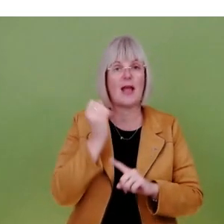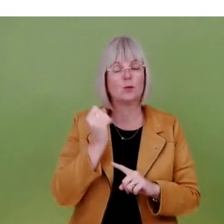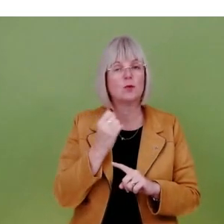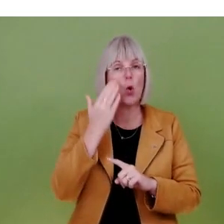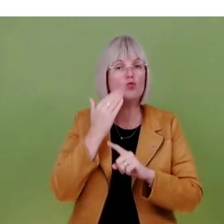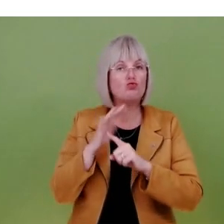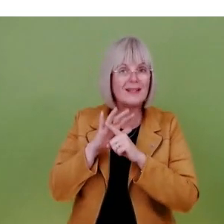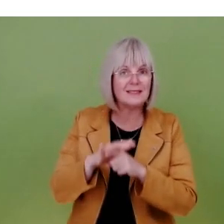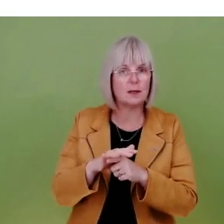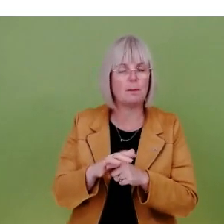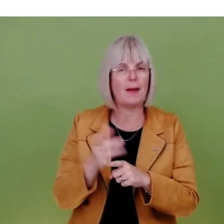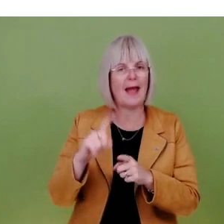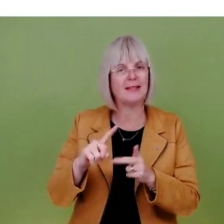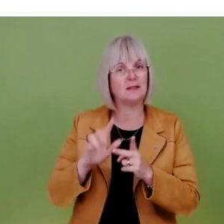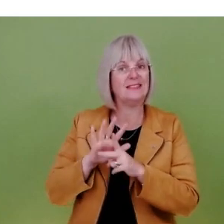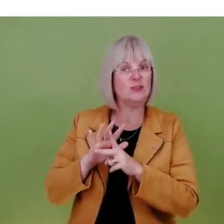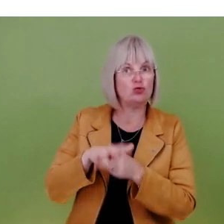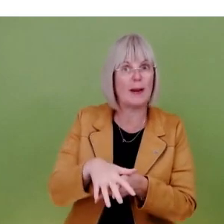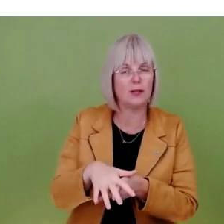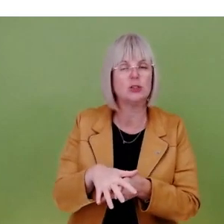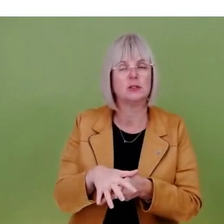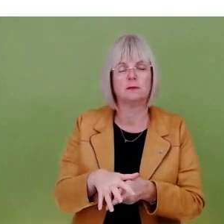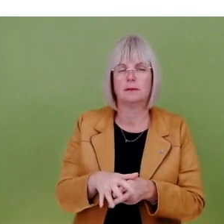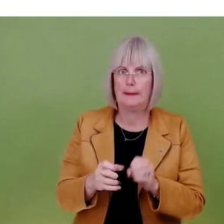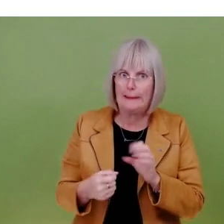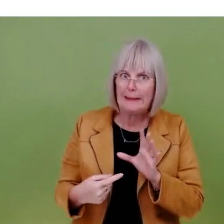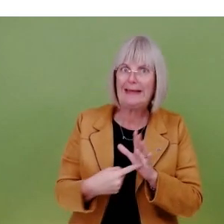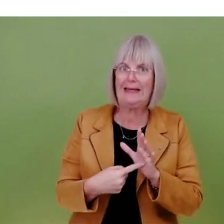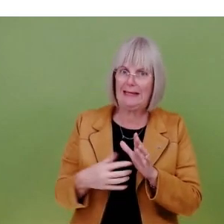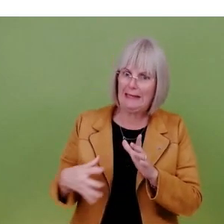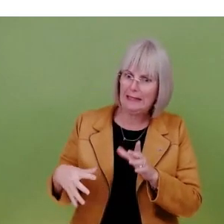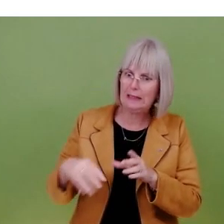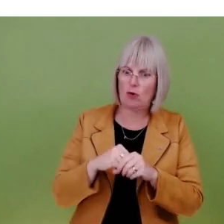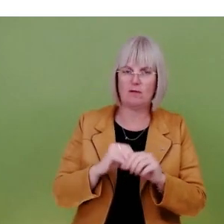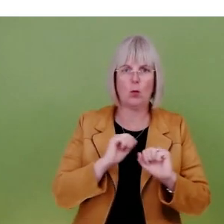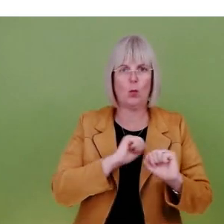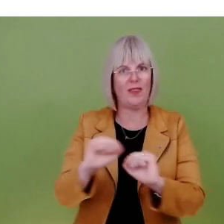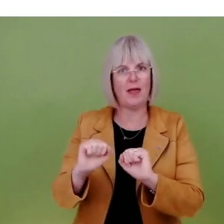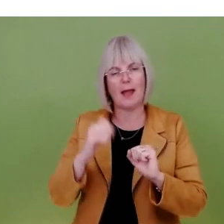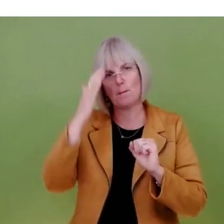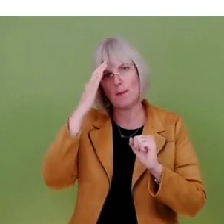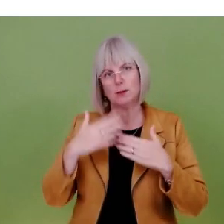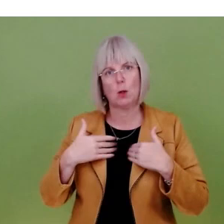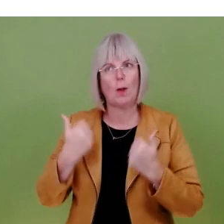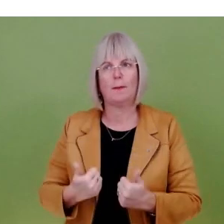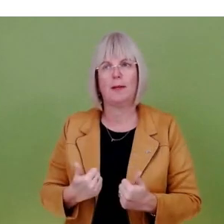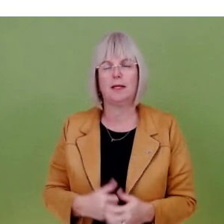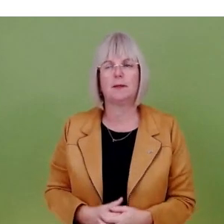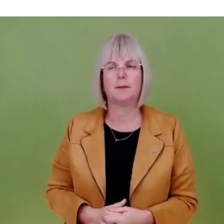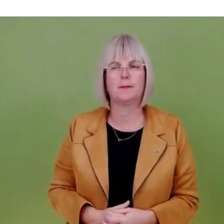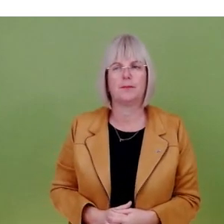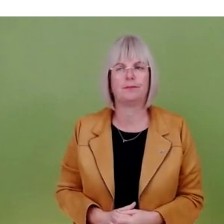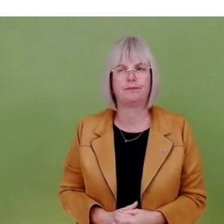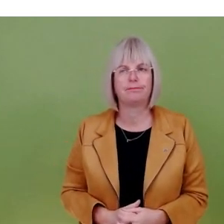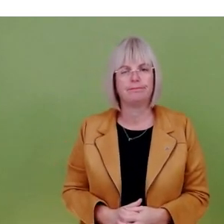played a very key role in terms of people's mental well-being. So I think in relation to burnout, I agree there's a lot of